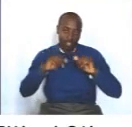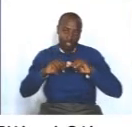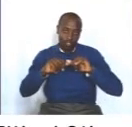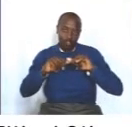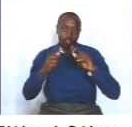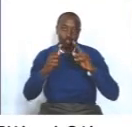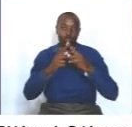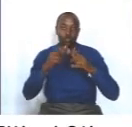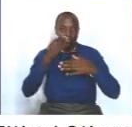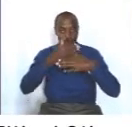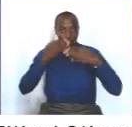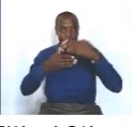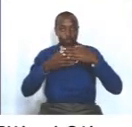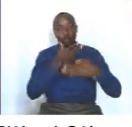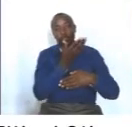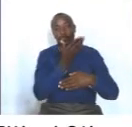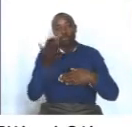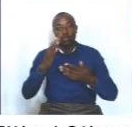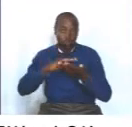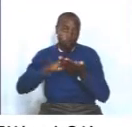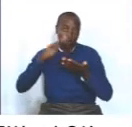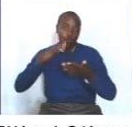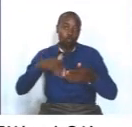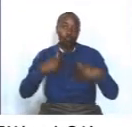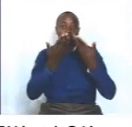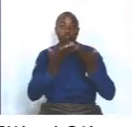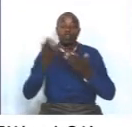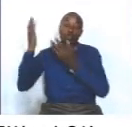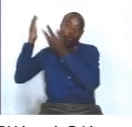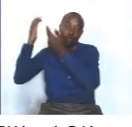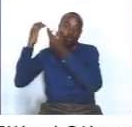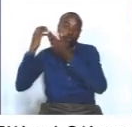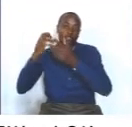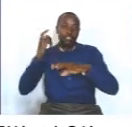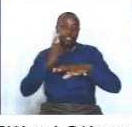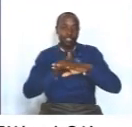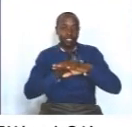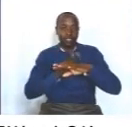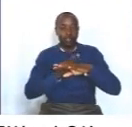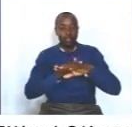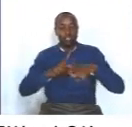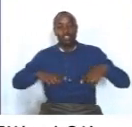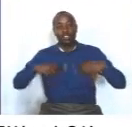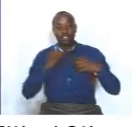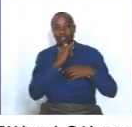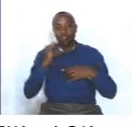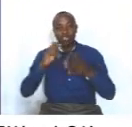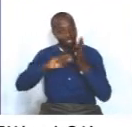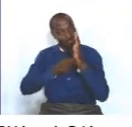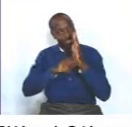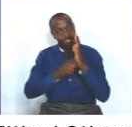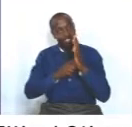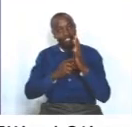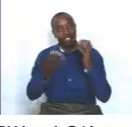to build you and more so to give you hope in these times that we are living. Genesis 9,